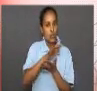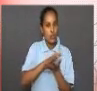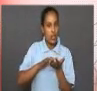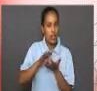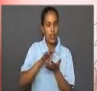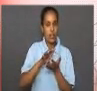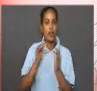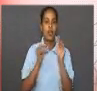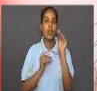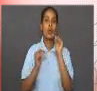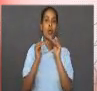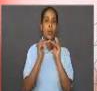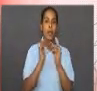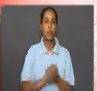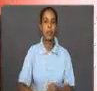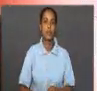heterogeneous equilibrium.